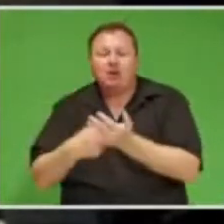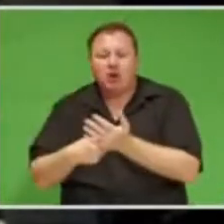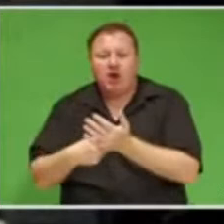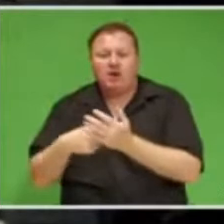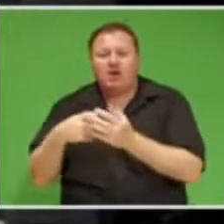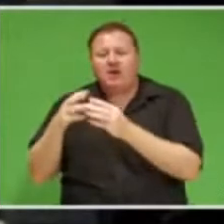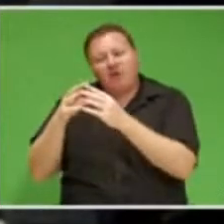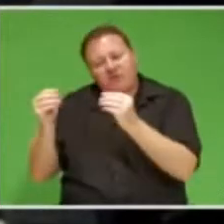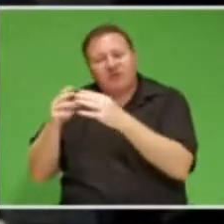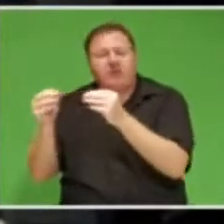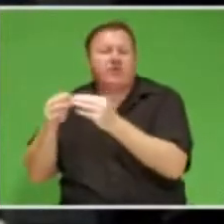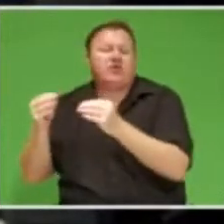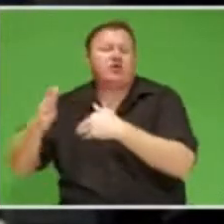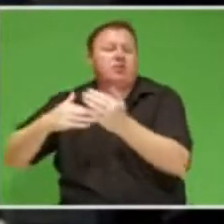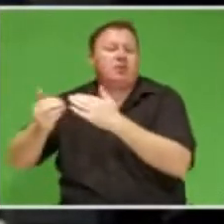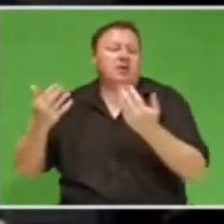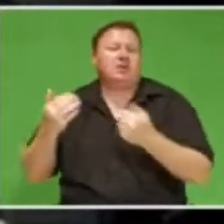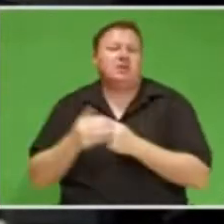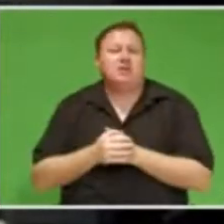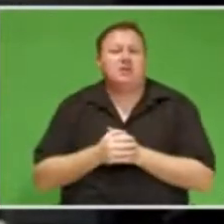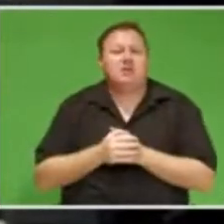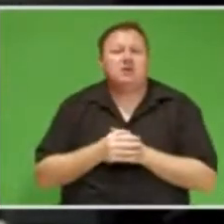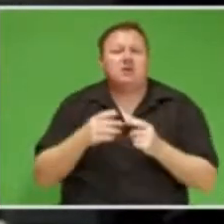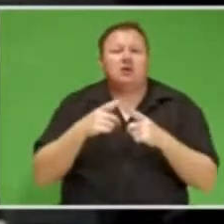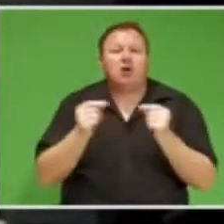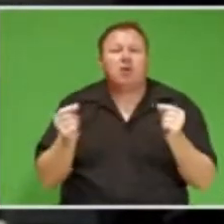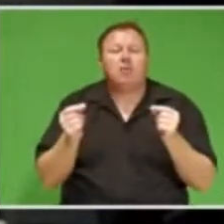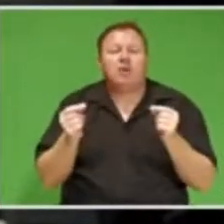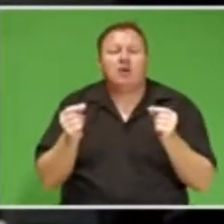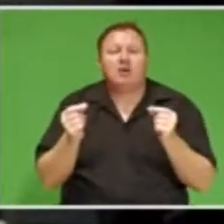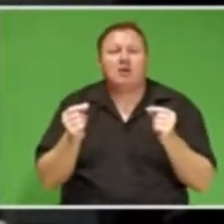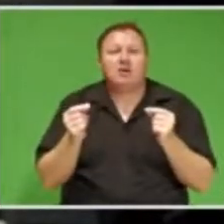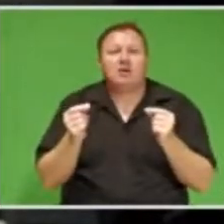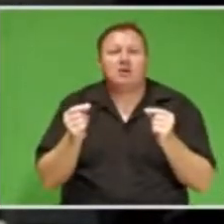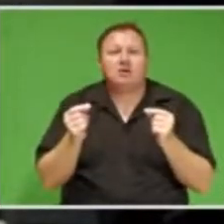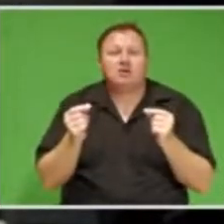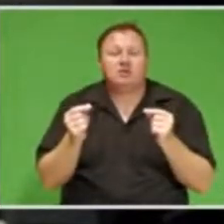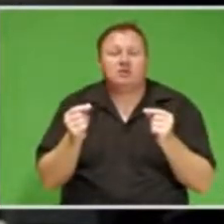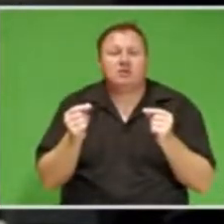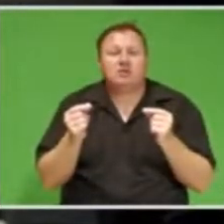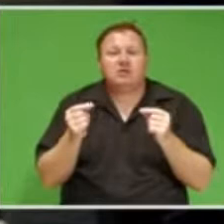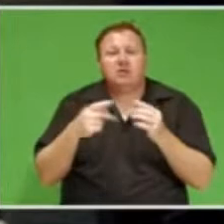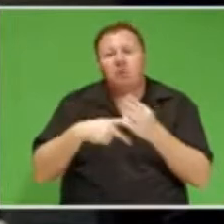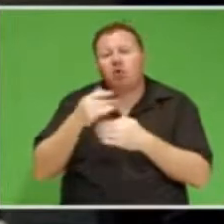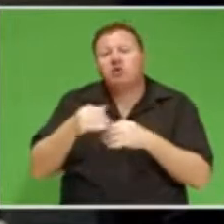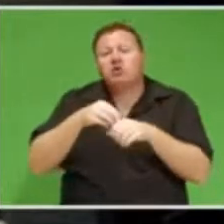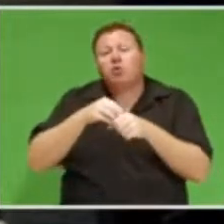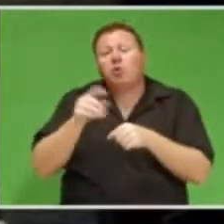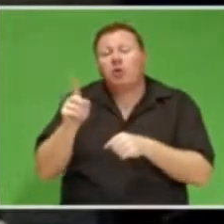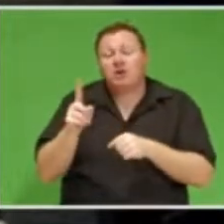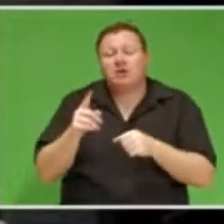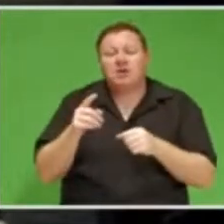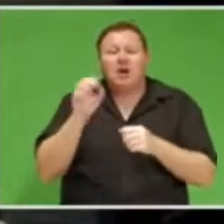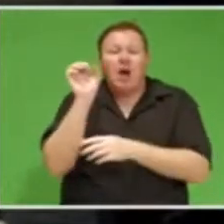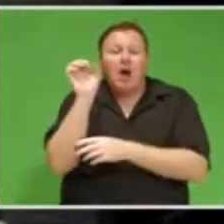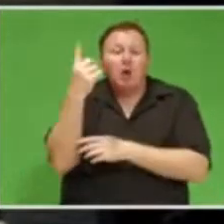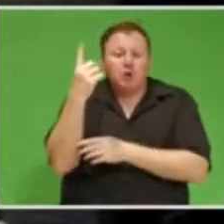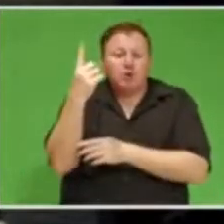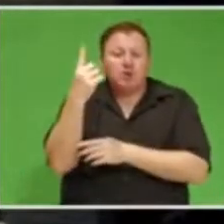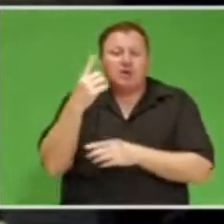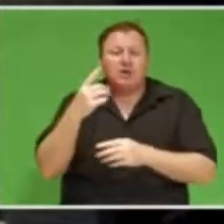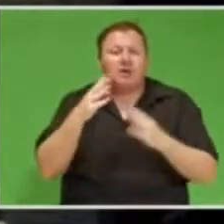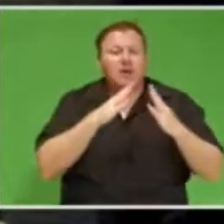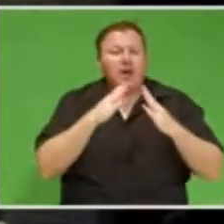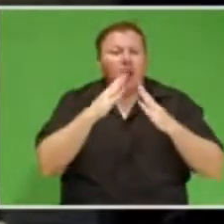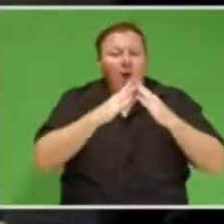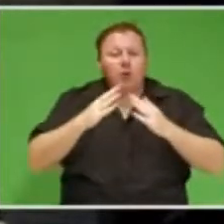The completed projects include human settlements in Gauteng, road upgrades, and the